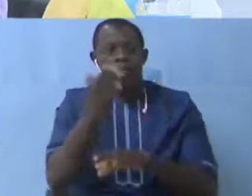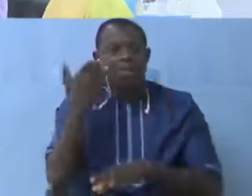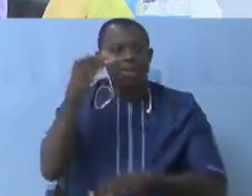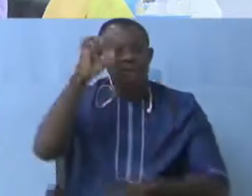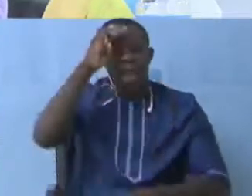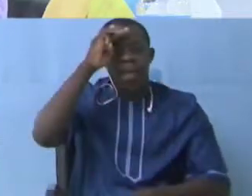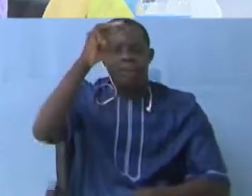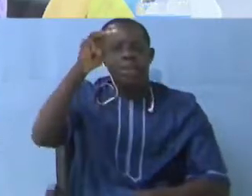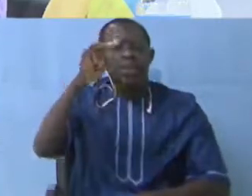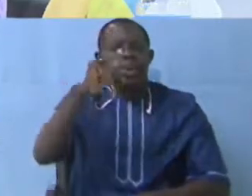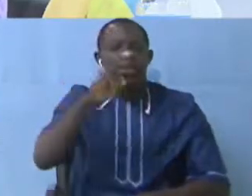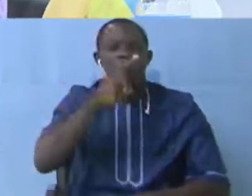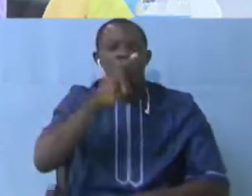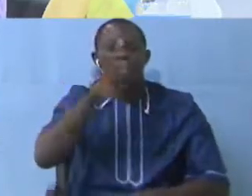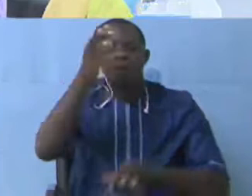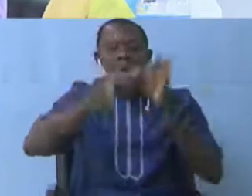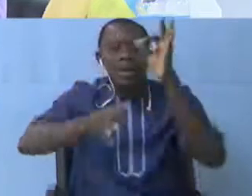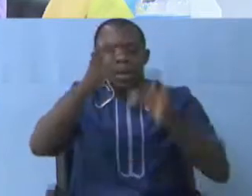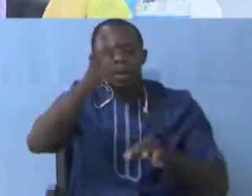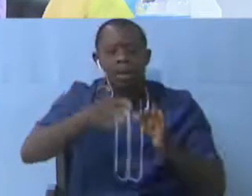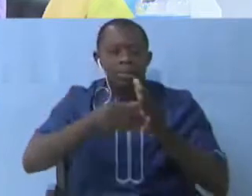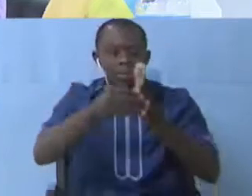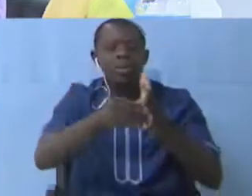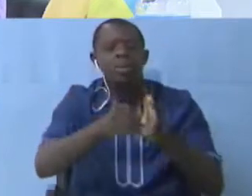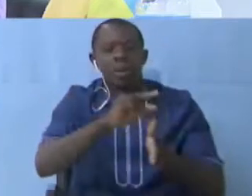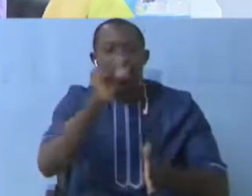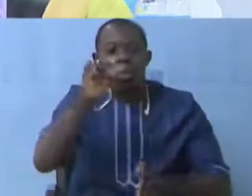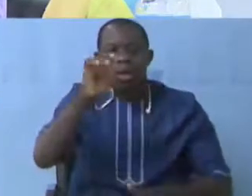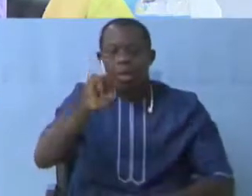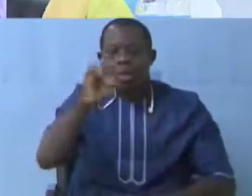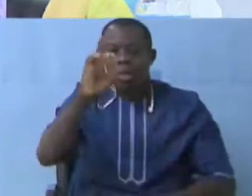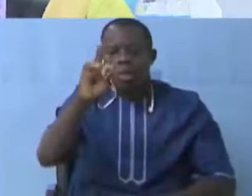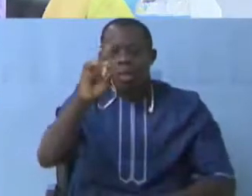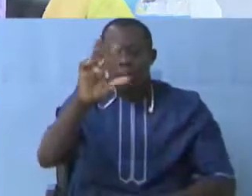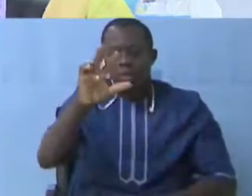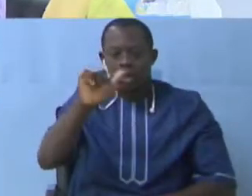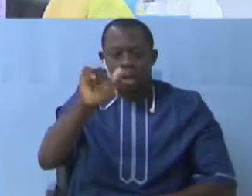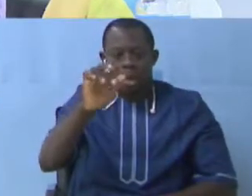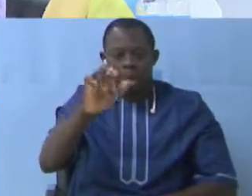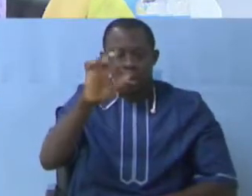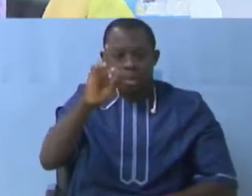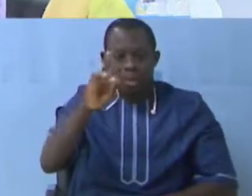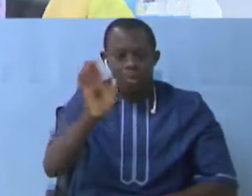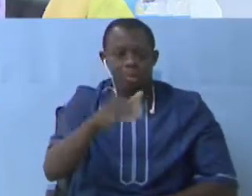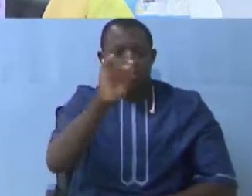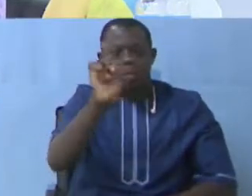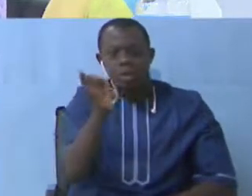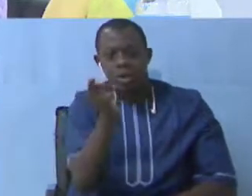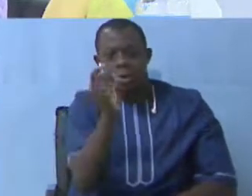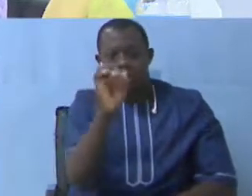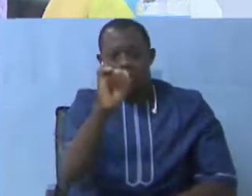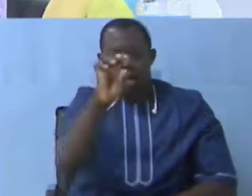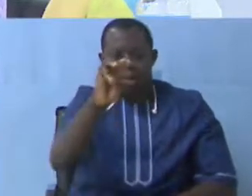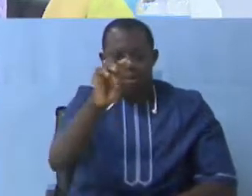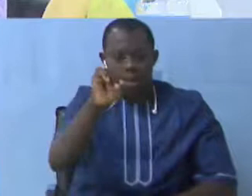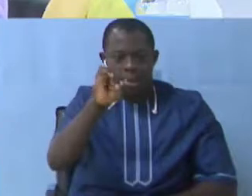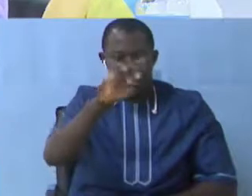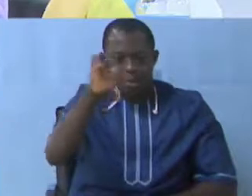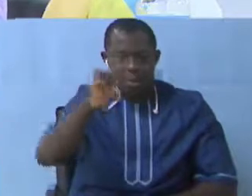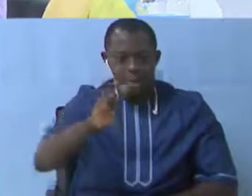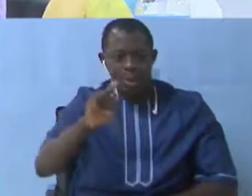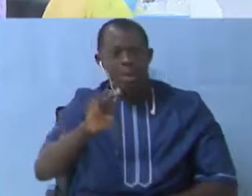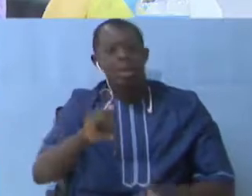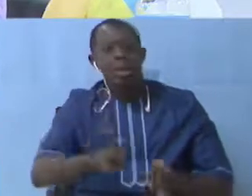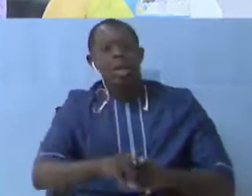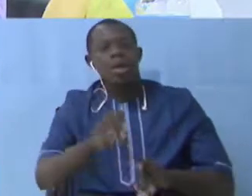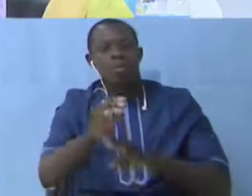Justice, Edward Gomez. dal di seq jotaay ak ki fi nekkoon ministre bu justice di Edward Gomez. Yeah,